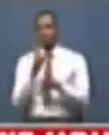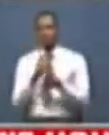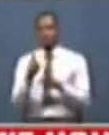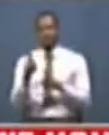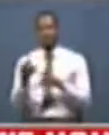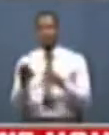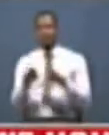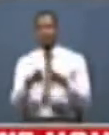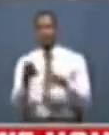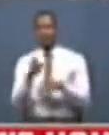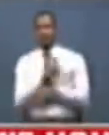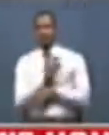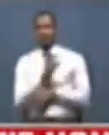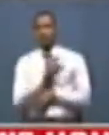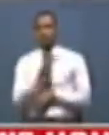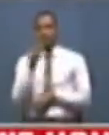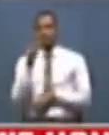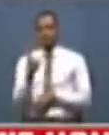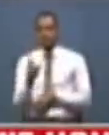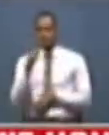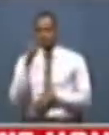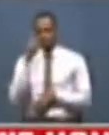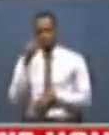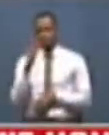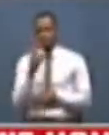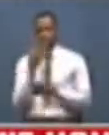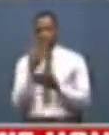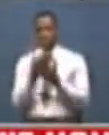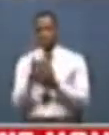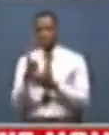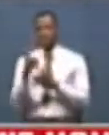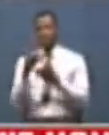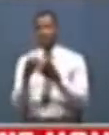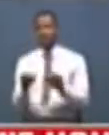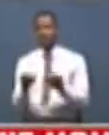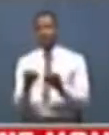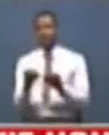conduct of police personnel for appropriate redress.